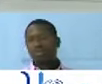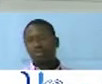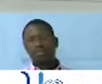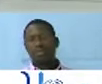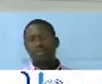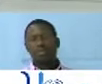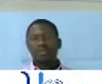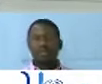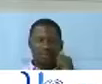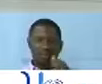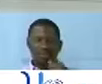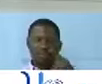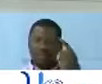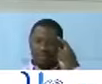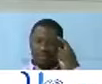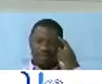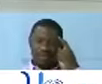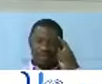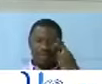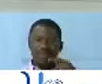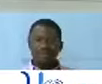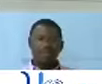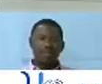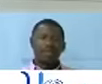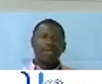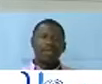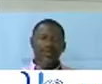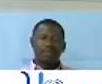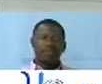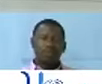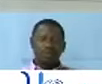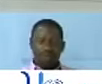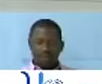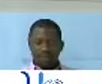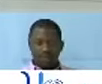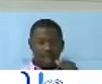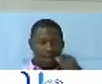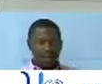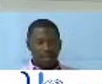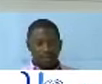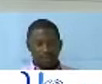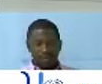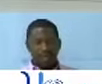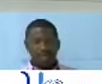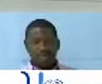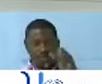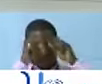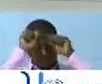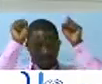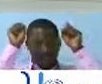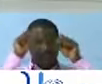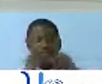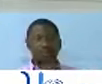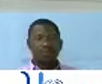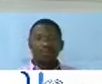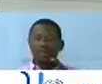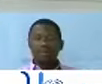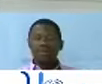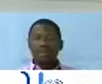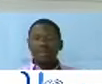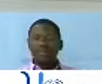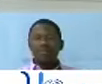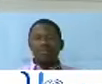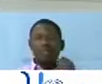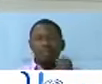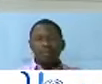comedy sometimes. It's like when you're writing letters to the state, sometimes it looks like you're writing a love letter. Nga xamne ni